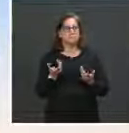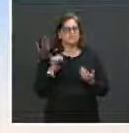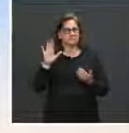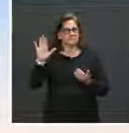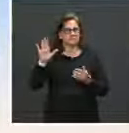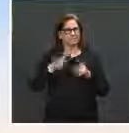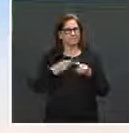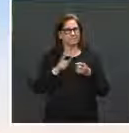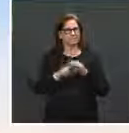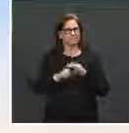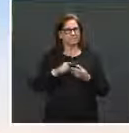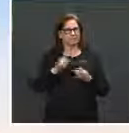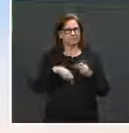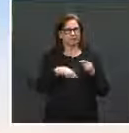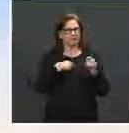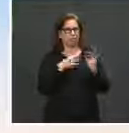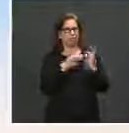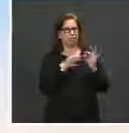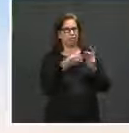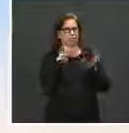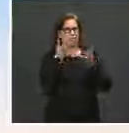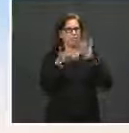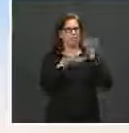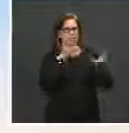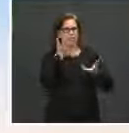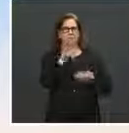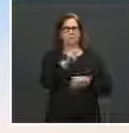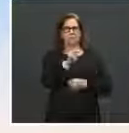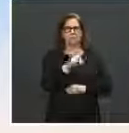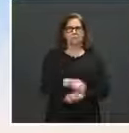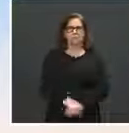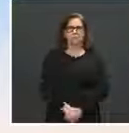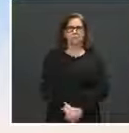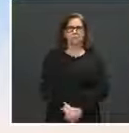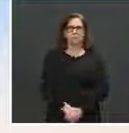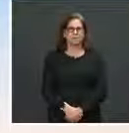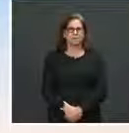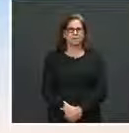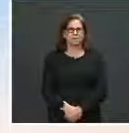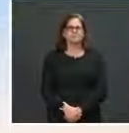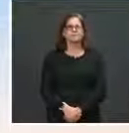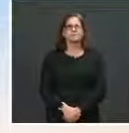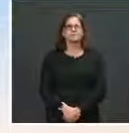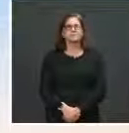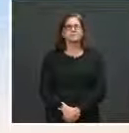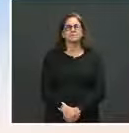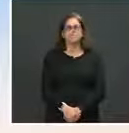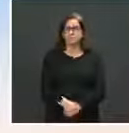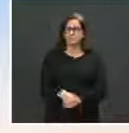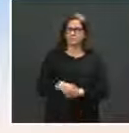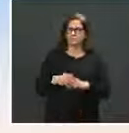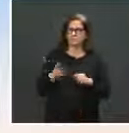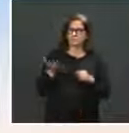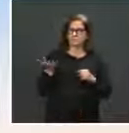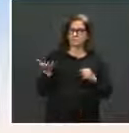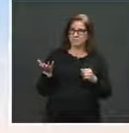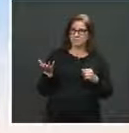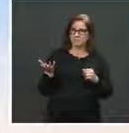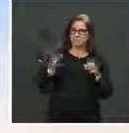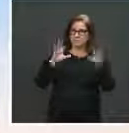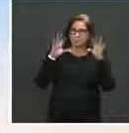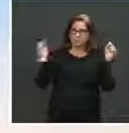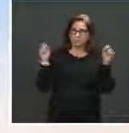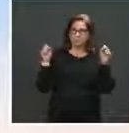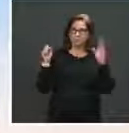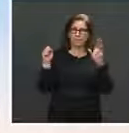Okay. Is it fair to say he is... The privacy of their friendship, I should say. Is he fairly regularly in touch with any other former president? I would say